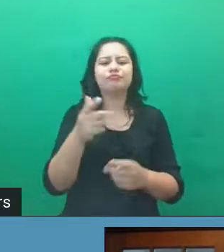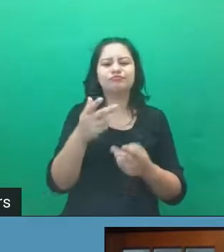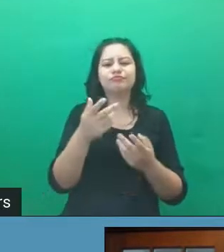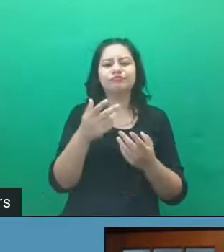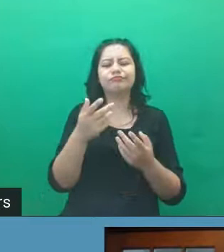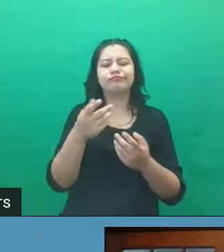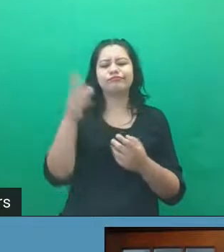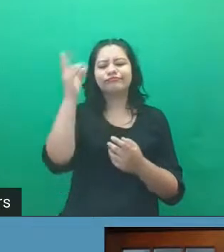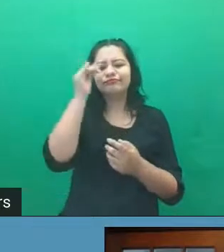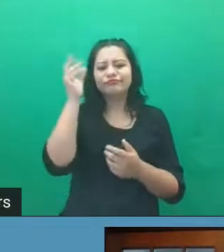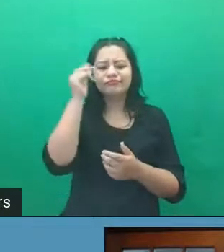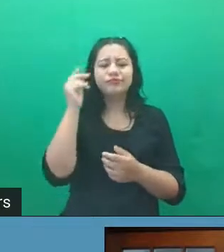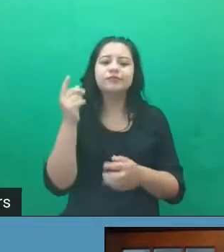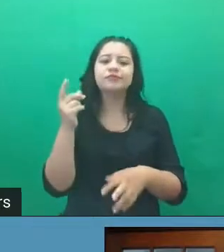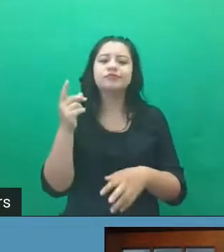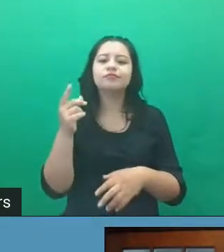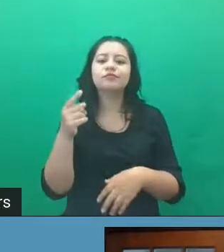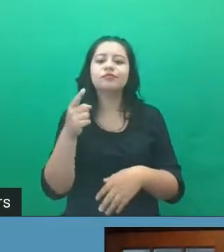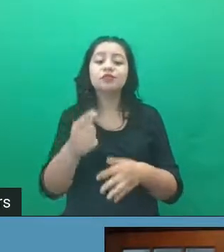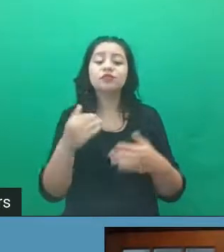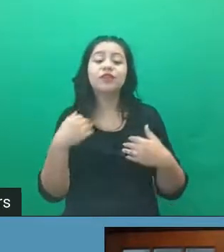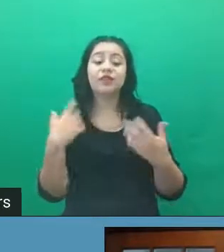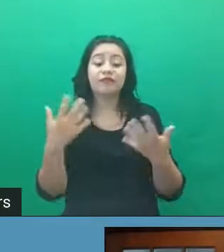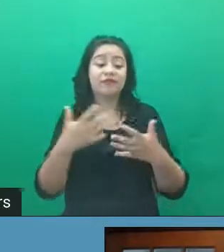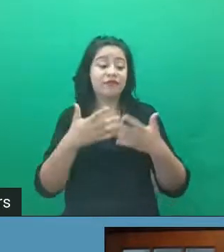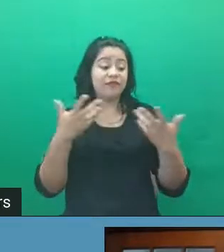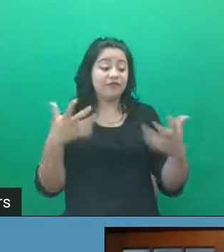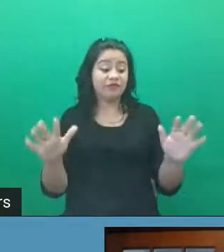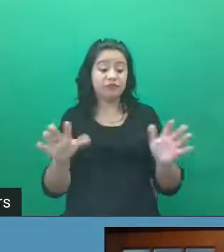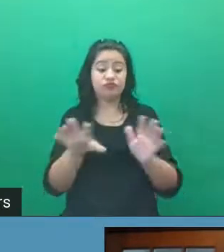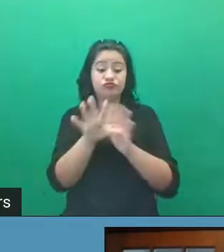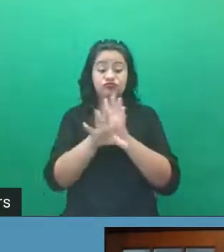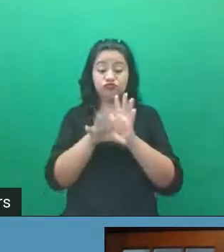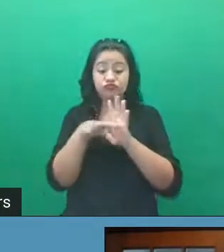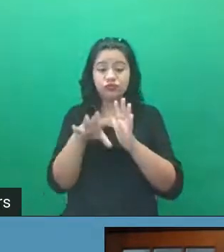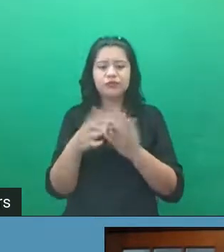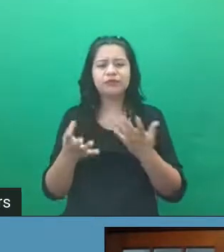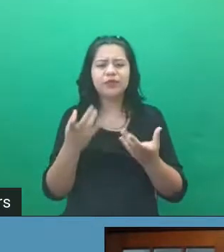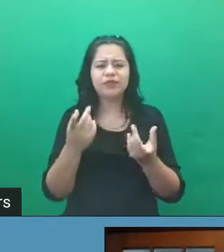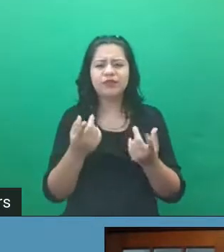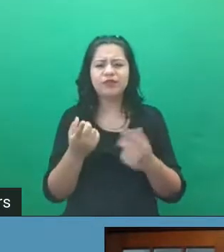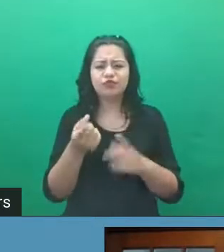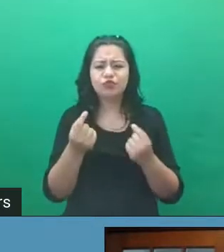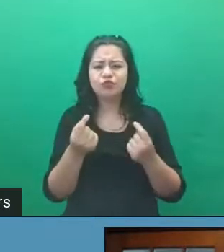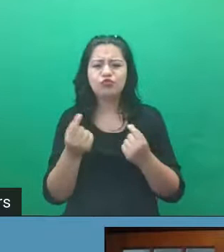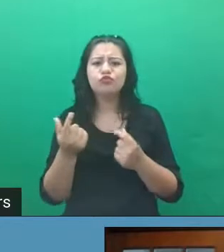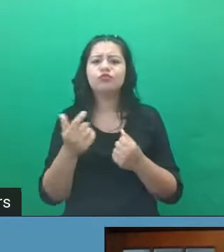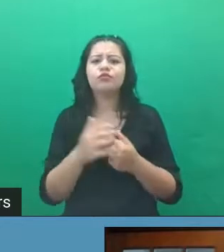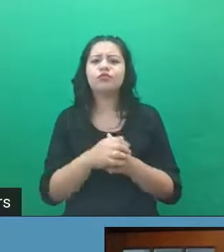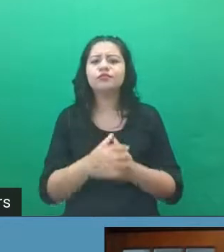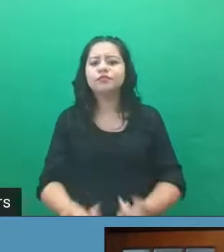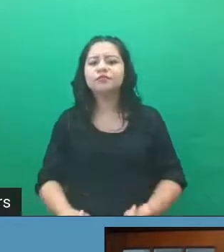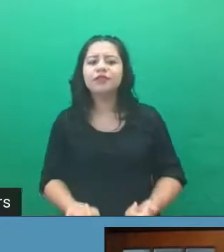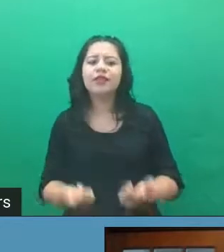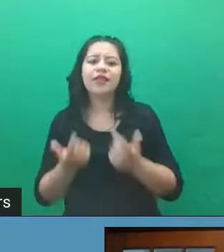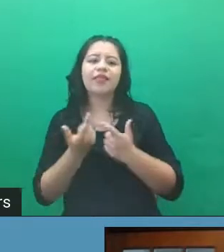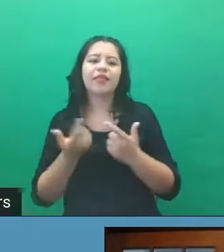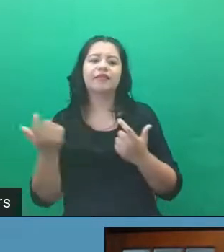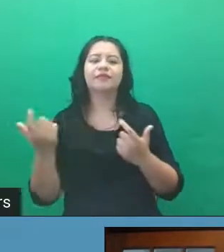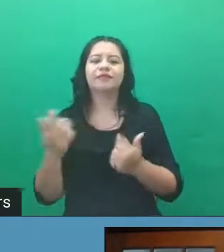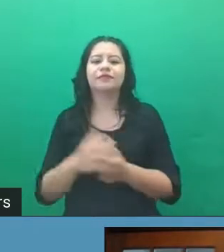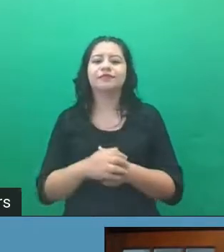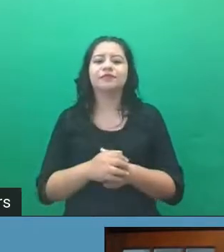is okay, once you have everything recorded, maybe you do go back and do a mock live best of